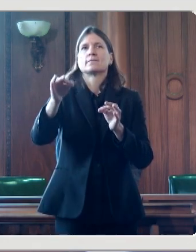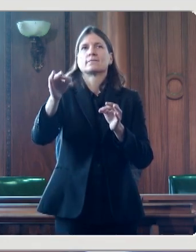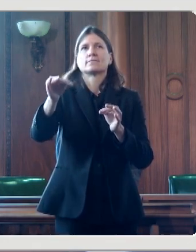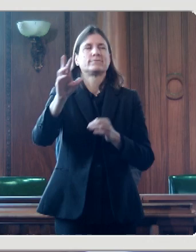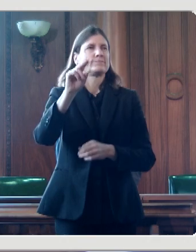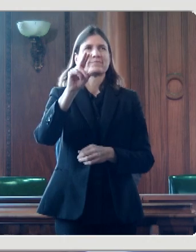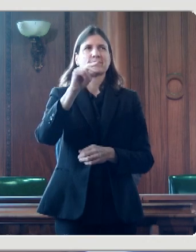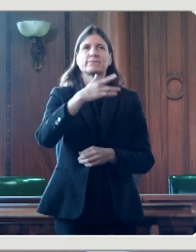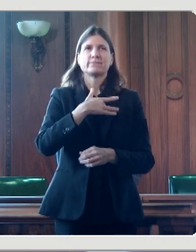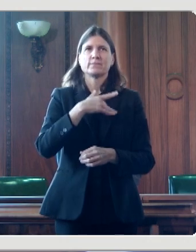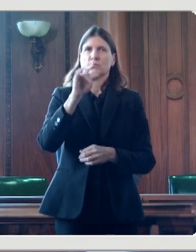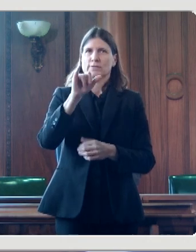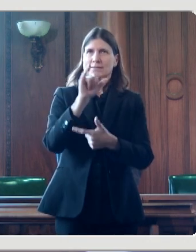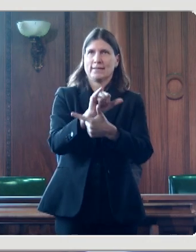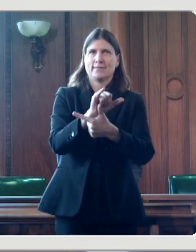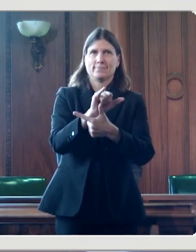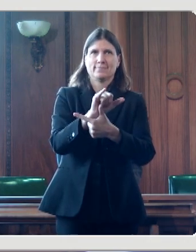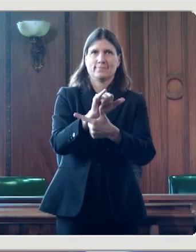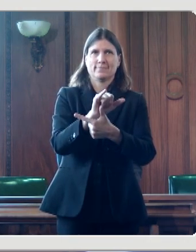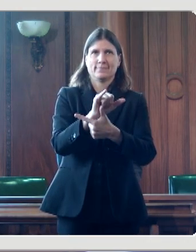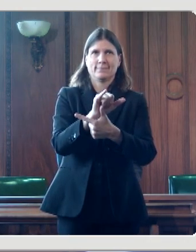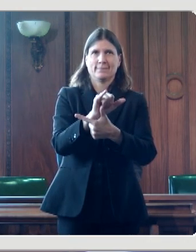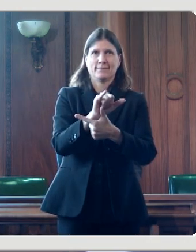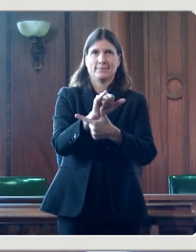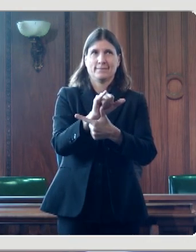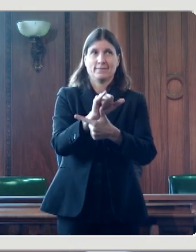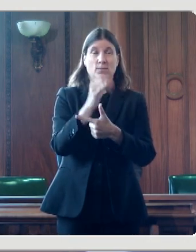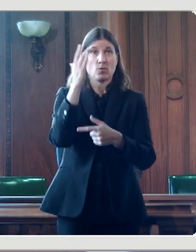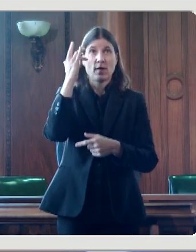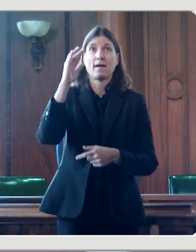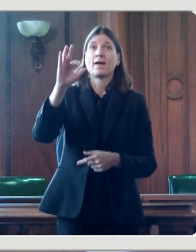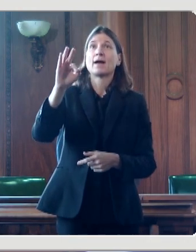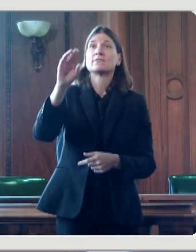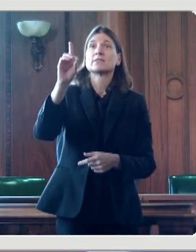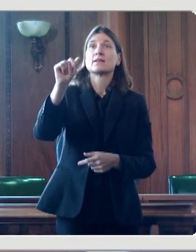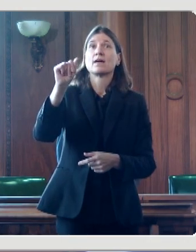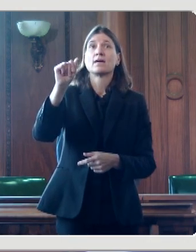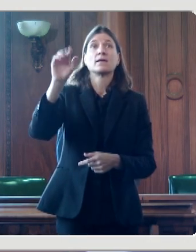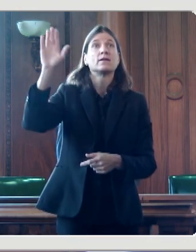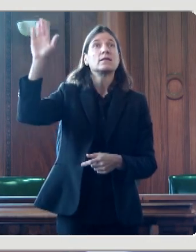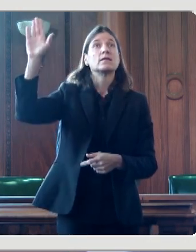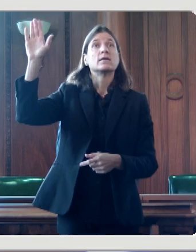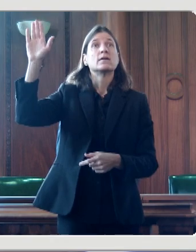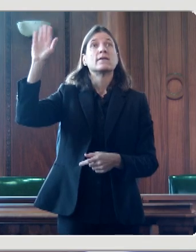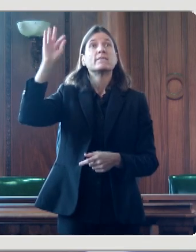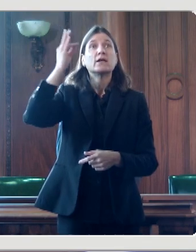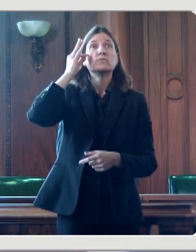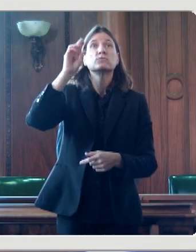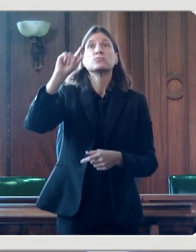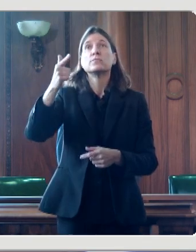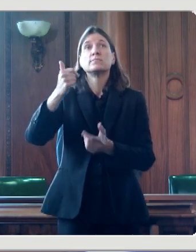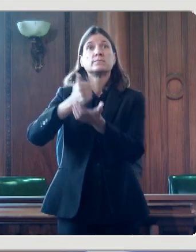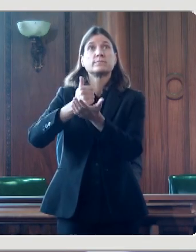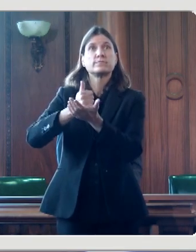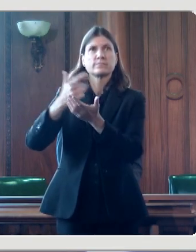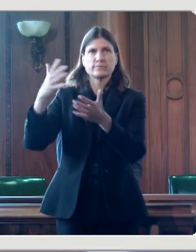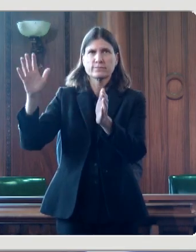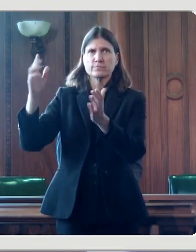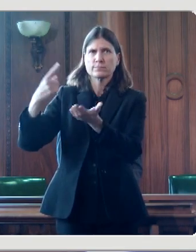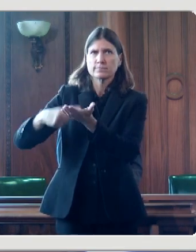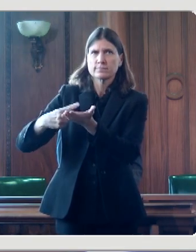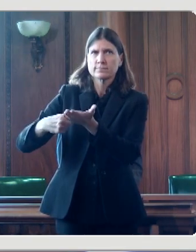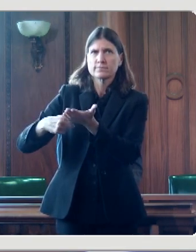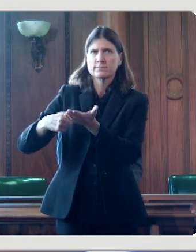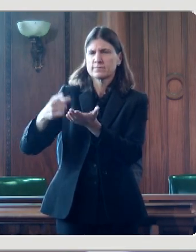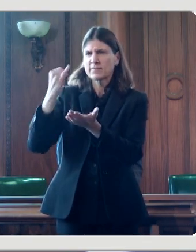FDA has the ability to review if there's going to be any changes to that before that we should move forward with that. And right now I know that they're doing that